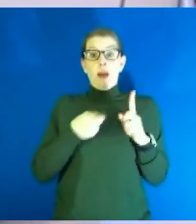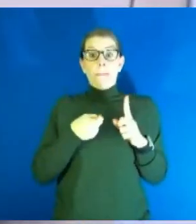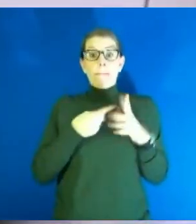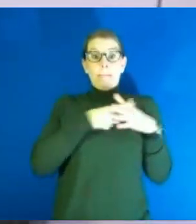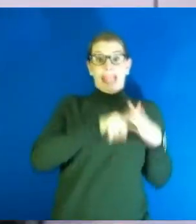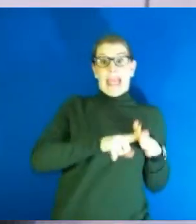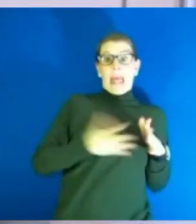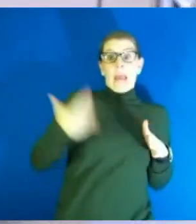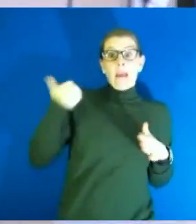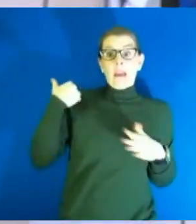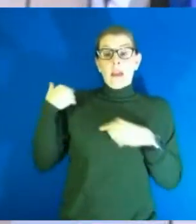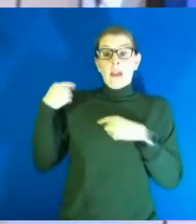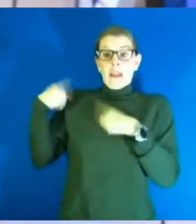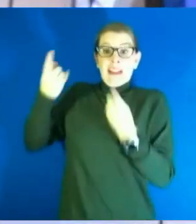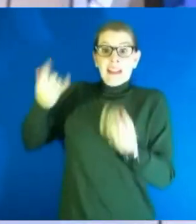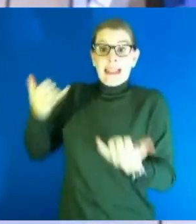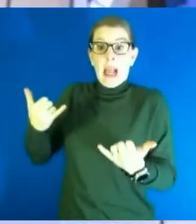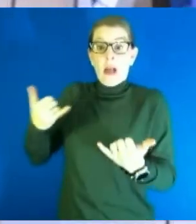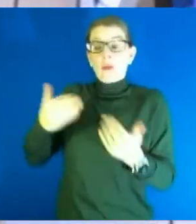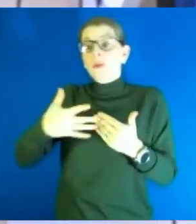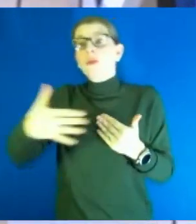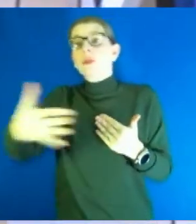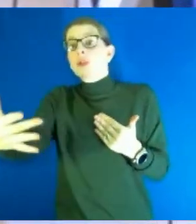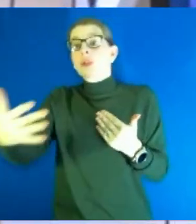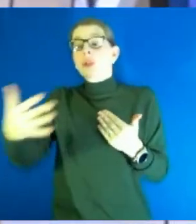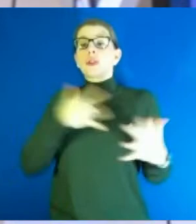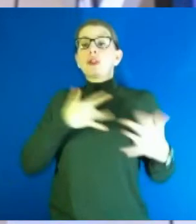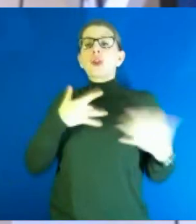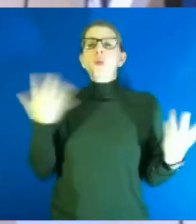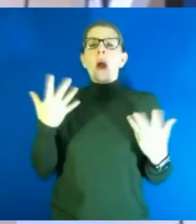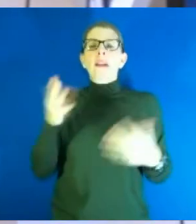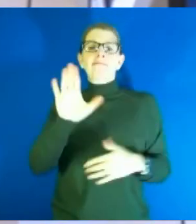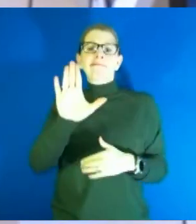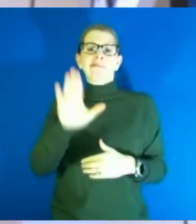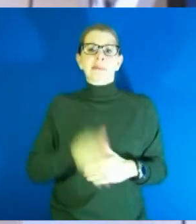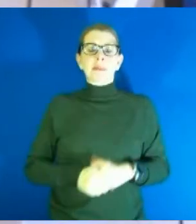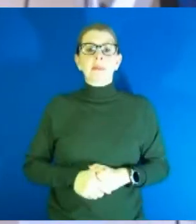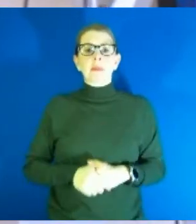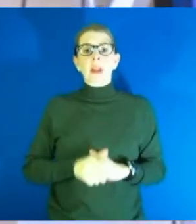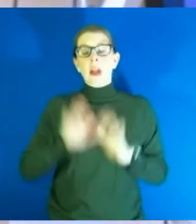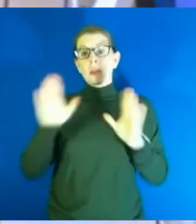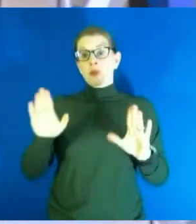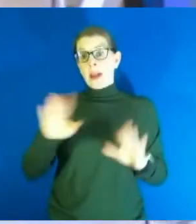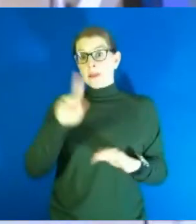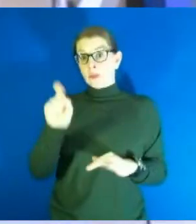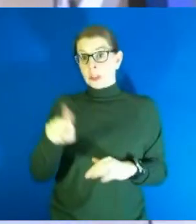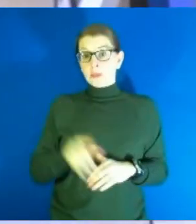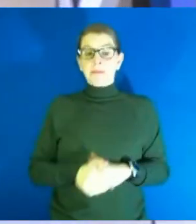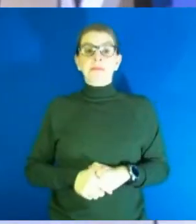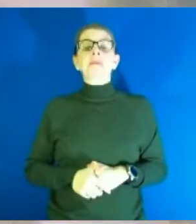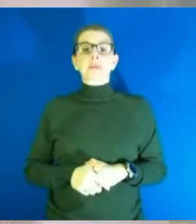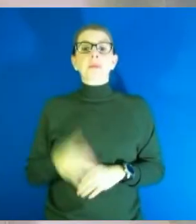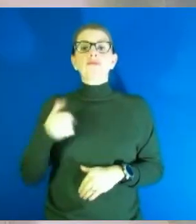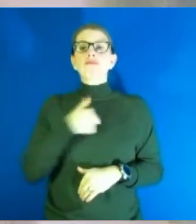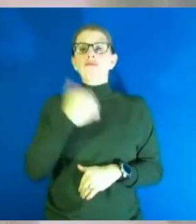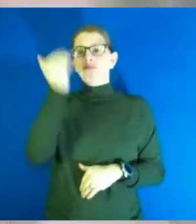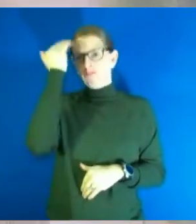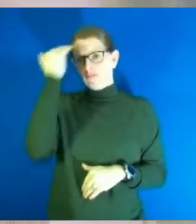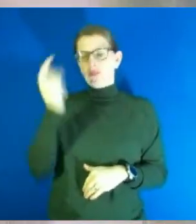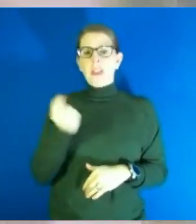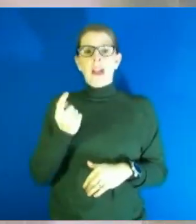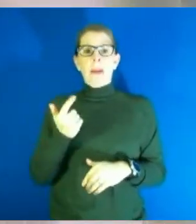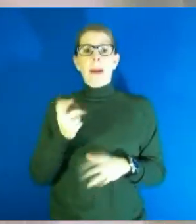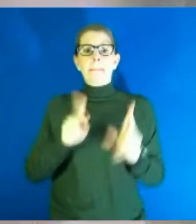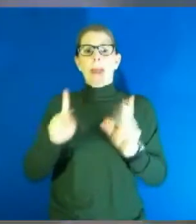what lies down the road? That's a great question. I think, we know that there's been a little bit of mistrust of